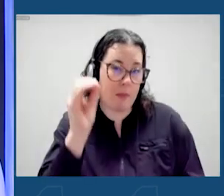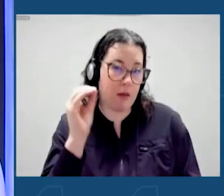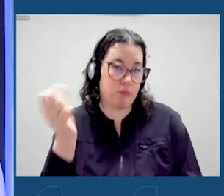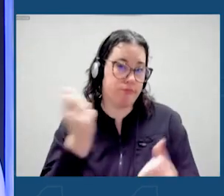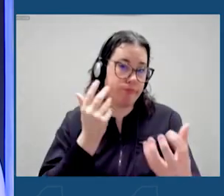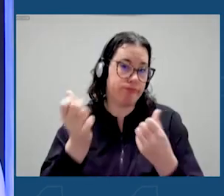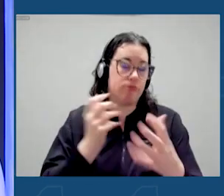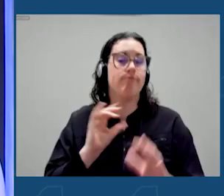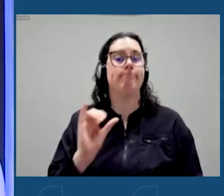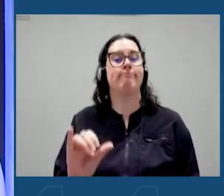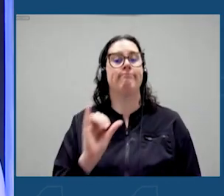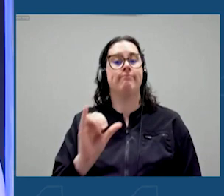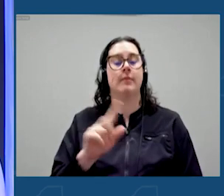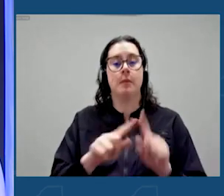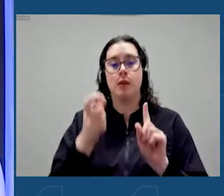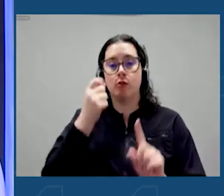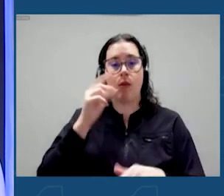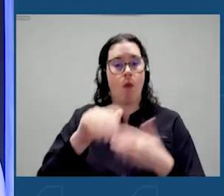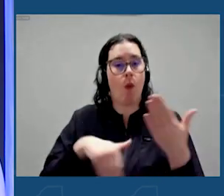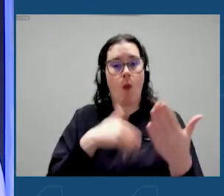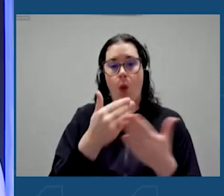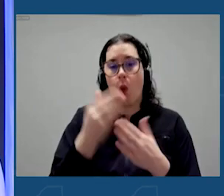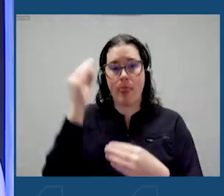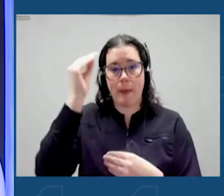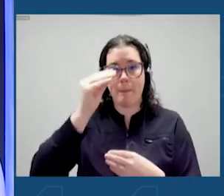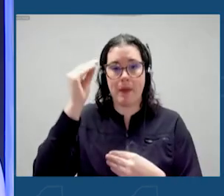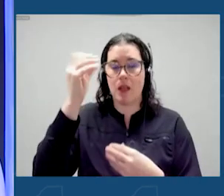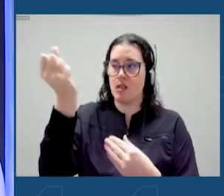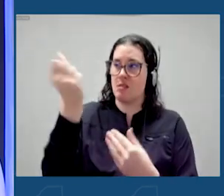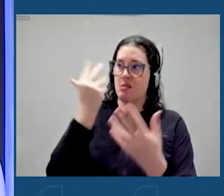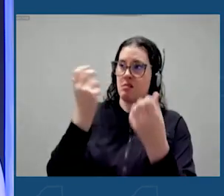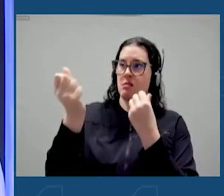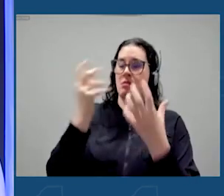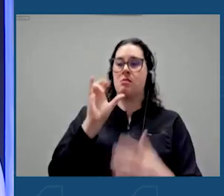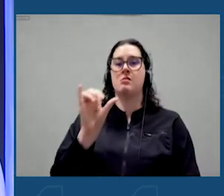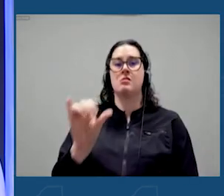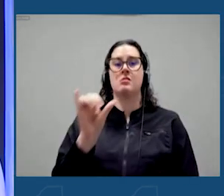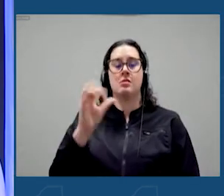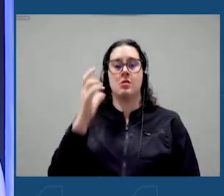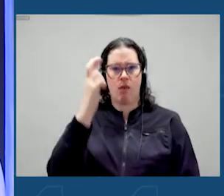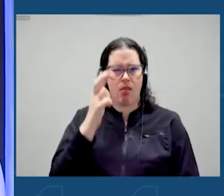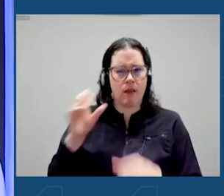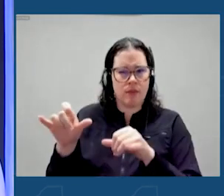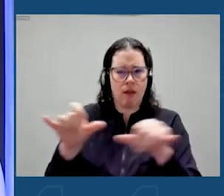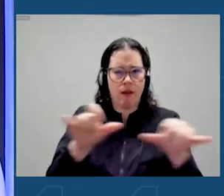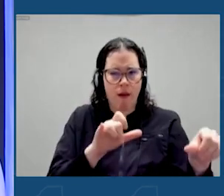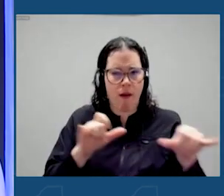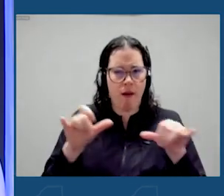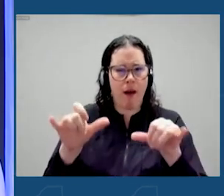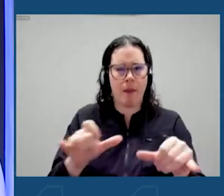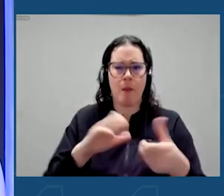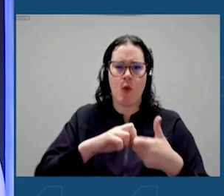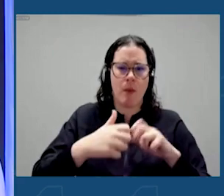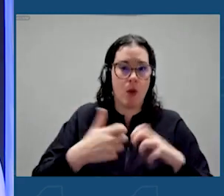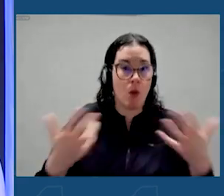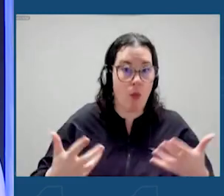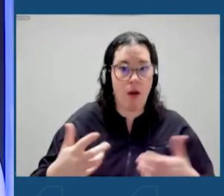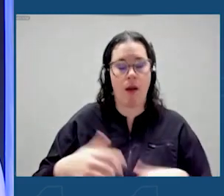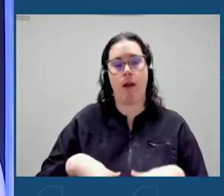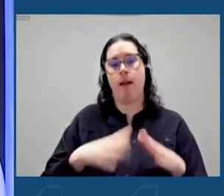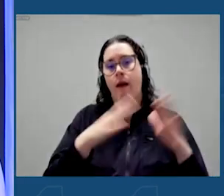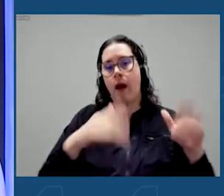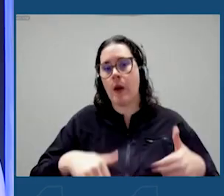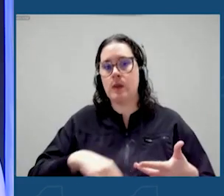But in all those opinions, to find the common denominator, housing, public safety, mental health,